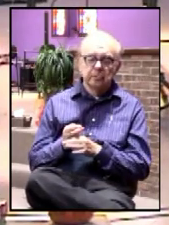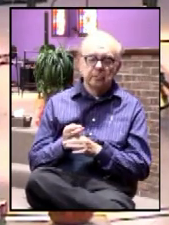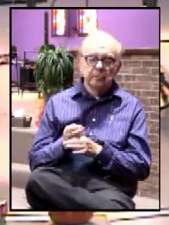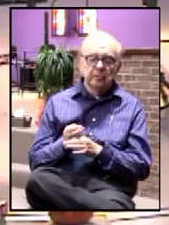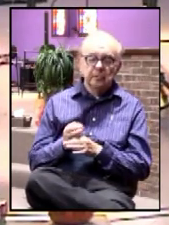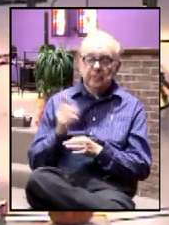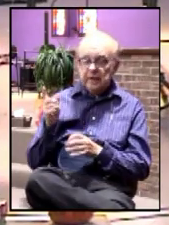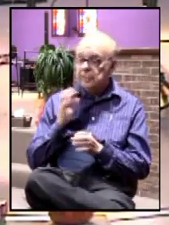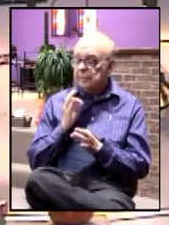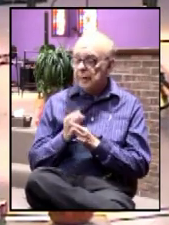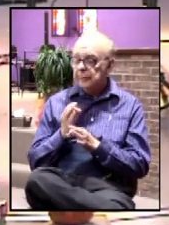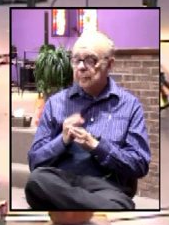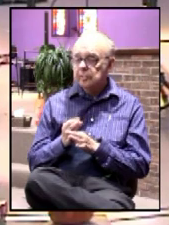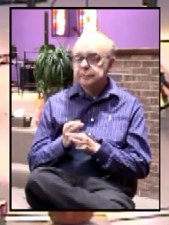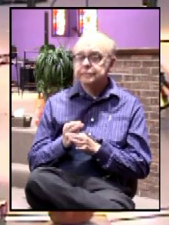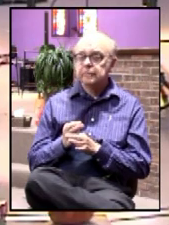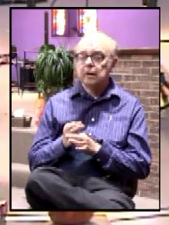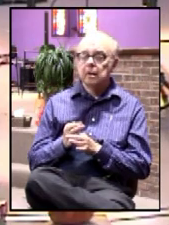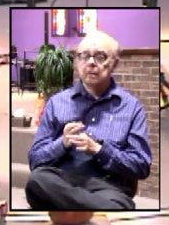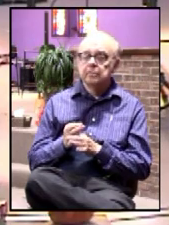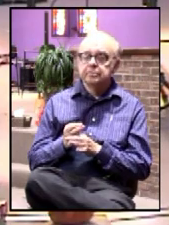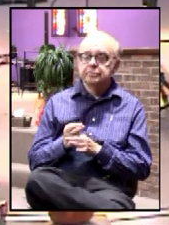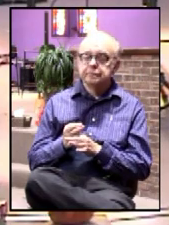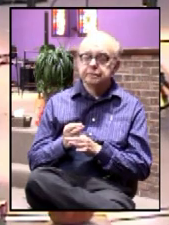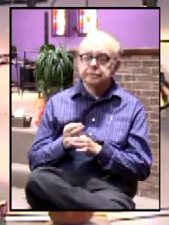He's faithful.